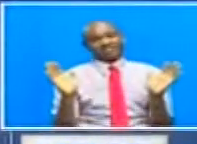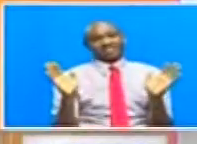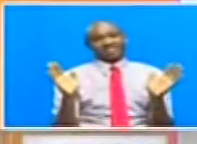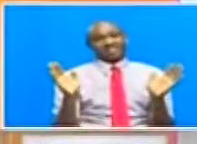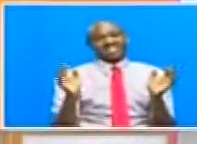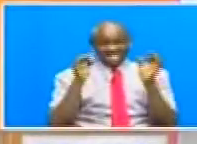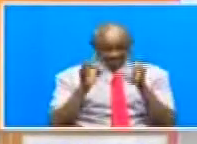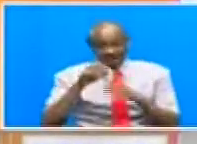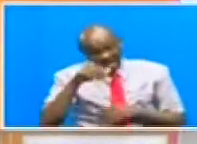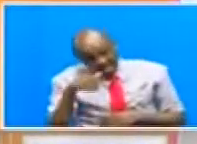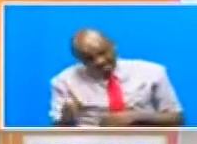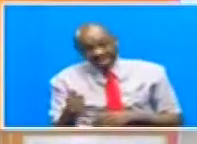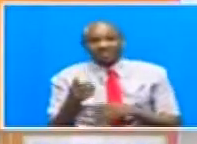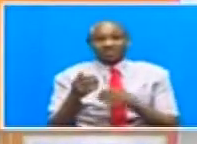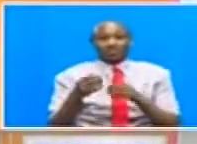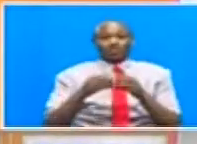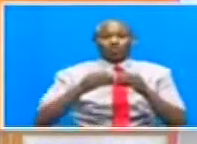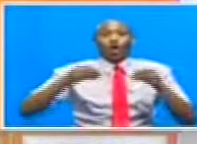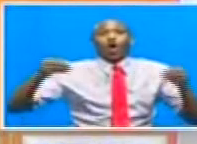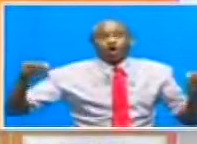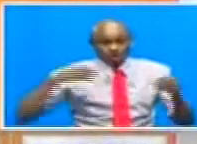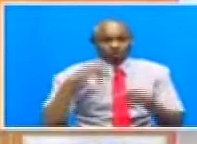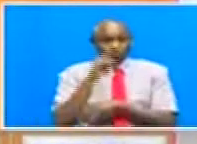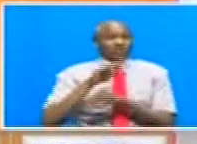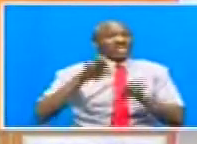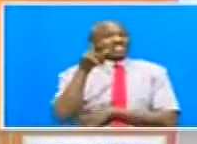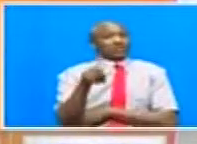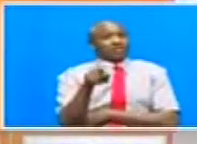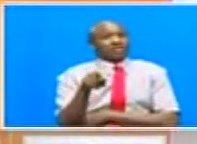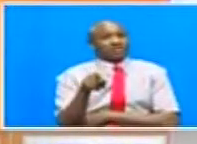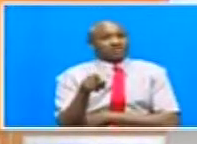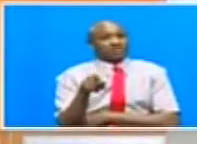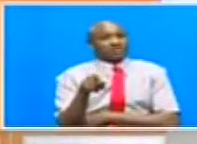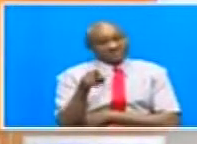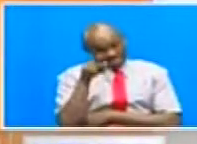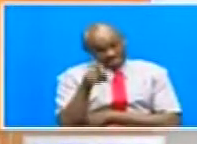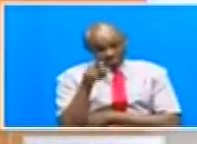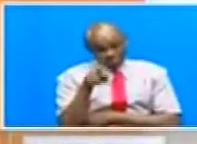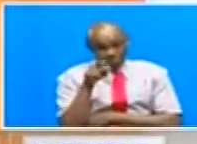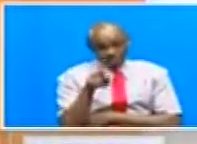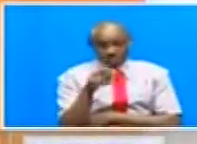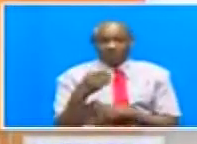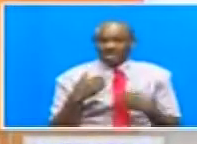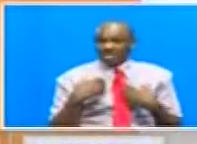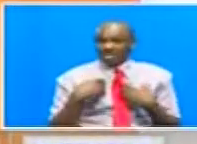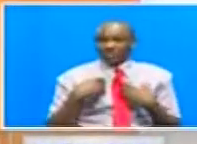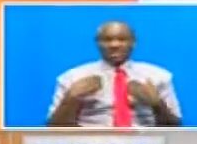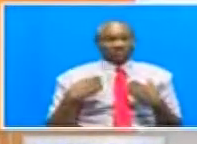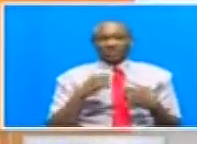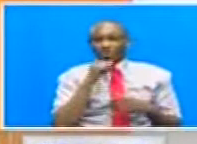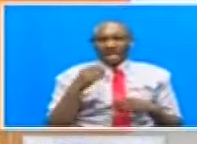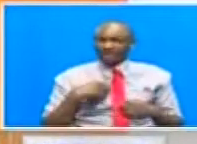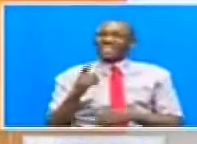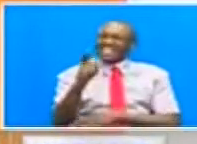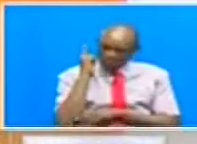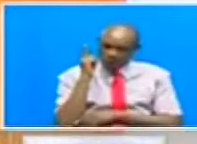if there's anything lengthened in terms of usage, then it doesn't, it was not, first of all, there's no very good